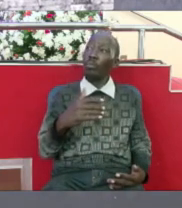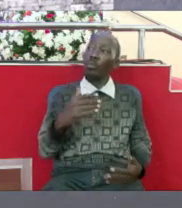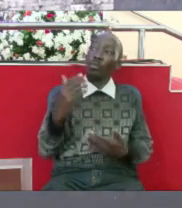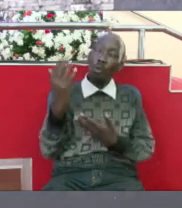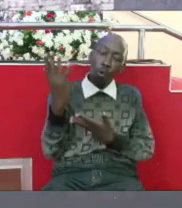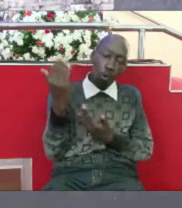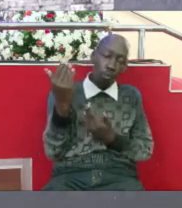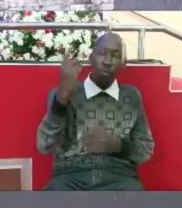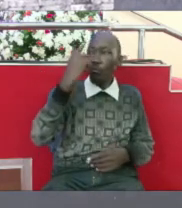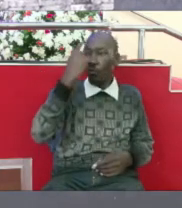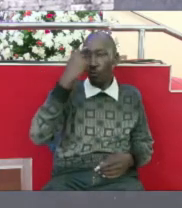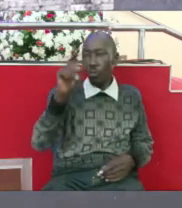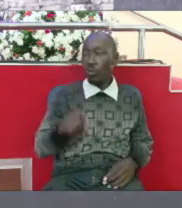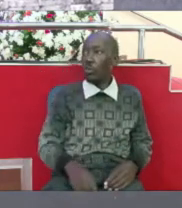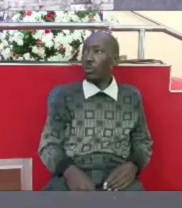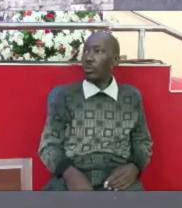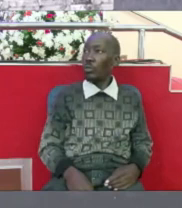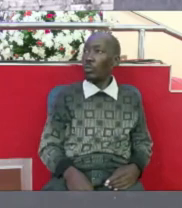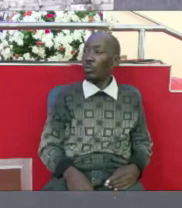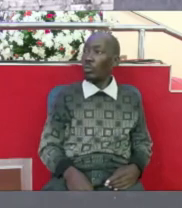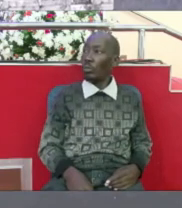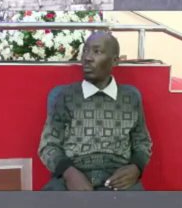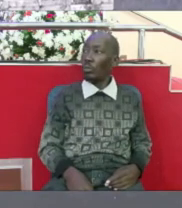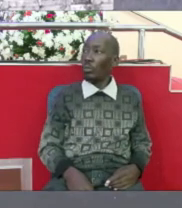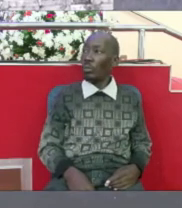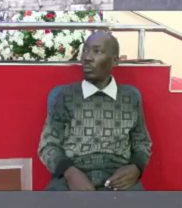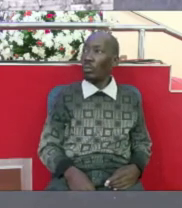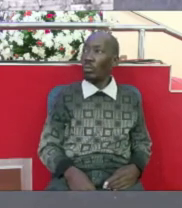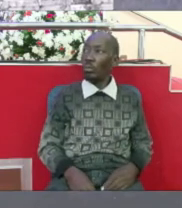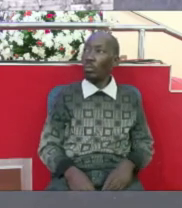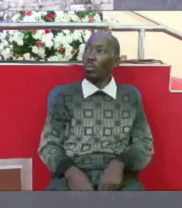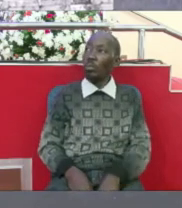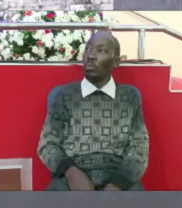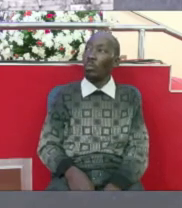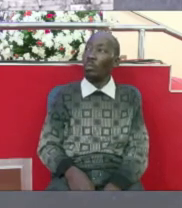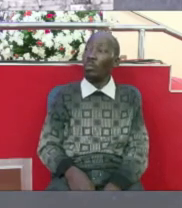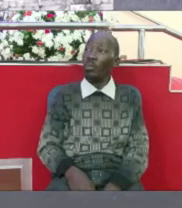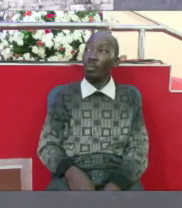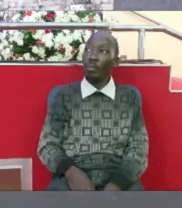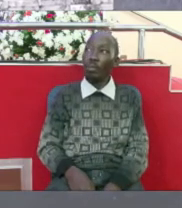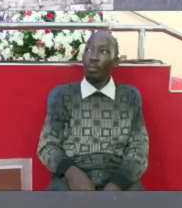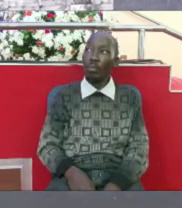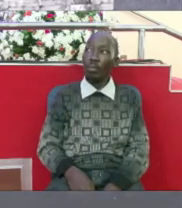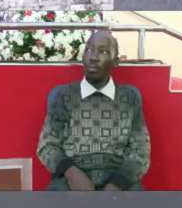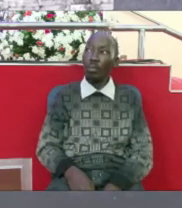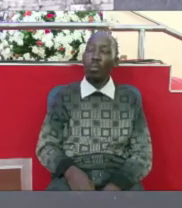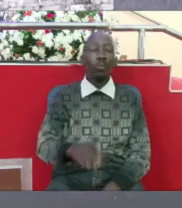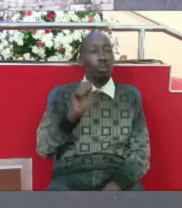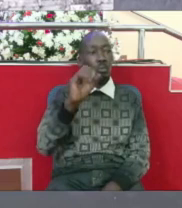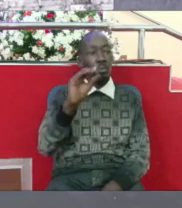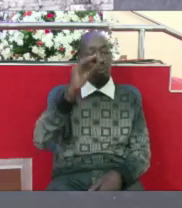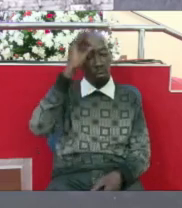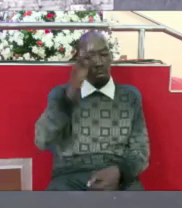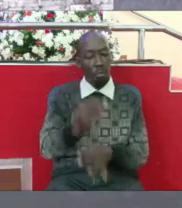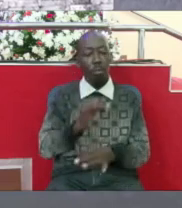hoped for. Ya kwamba imani ni jambo ambalo linatumainiwa. So faith